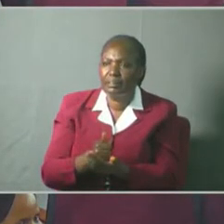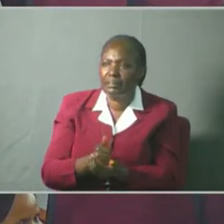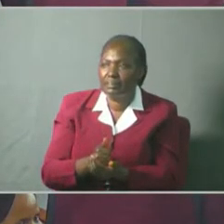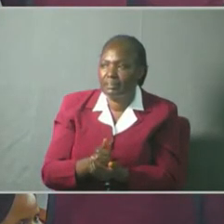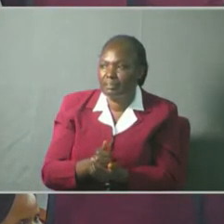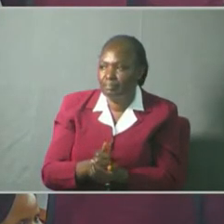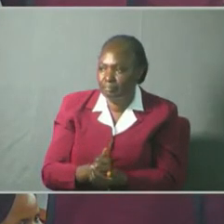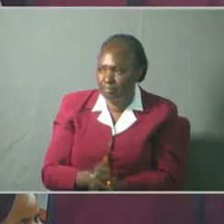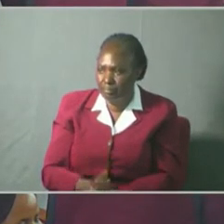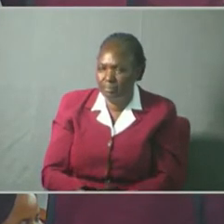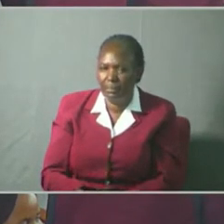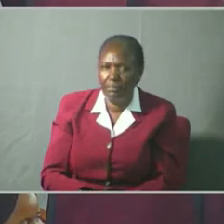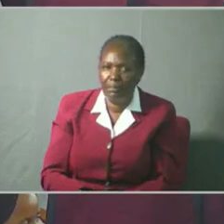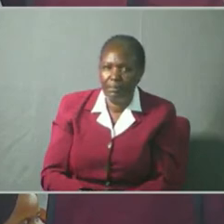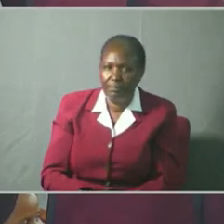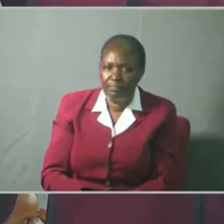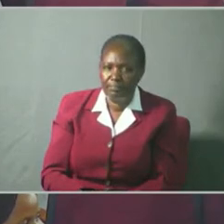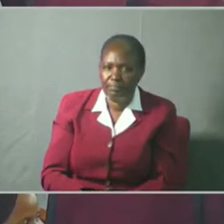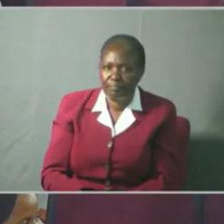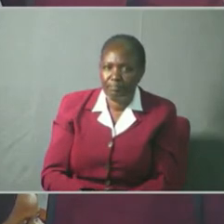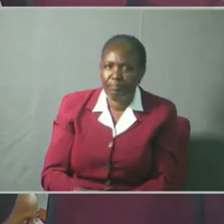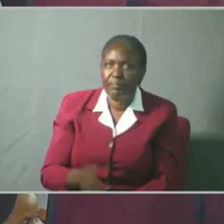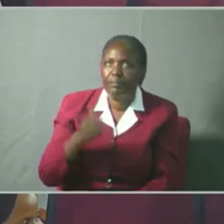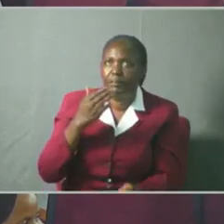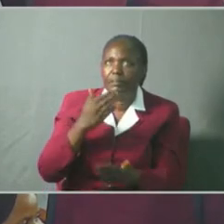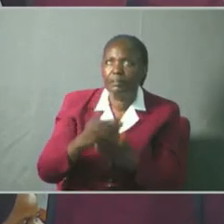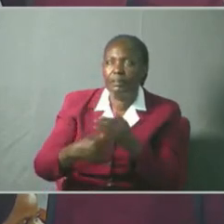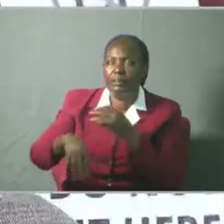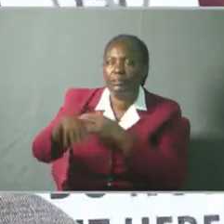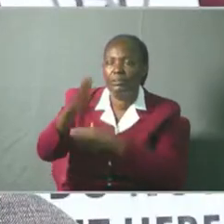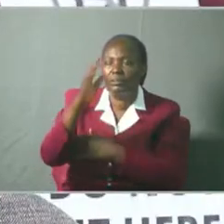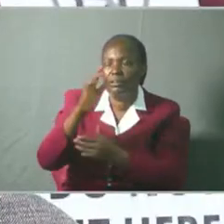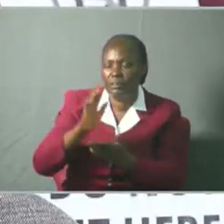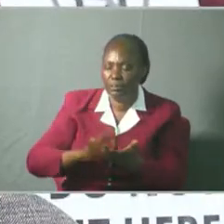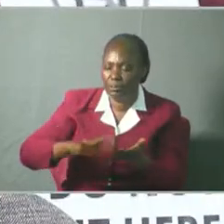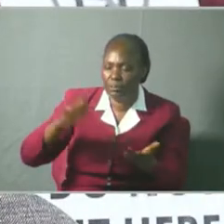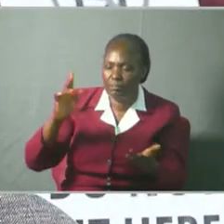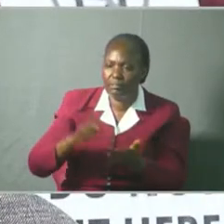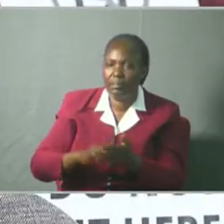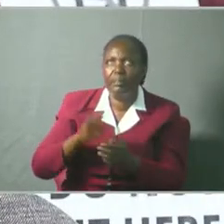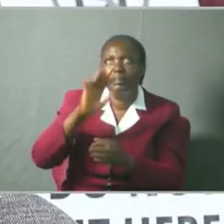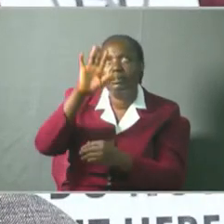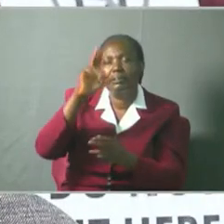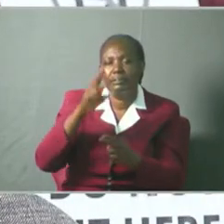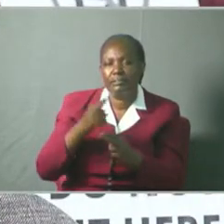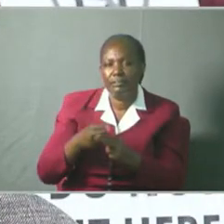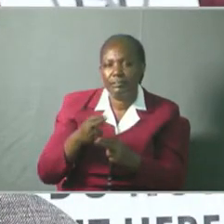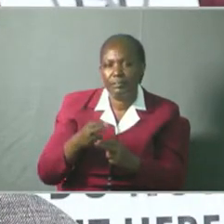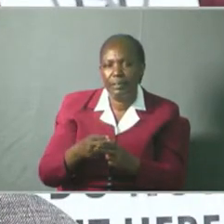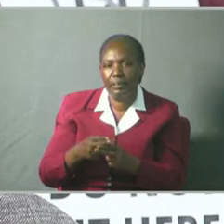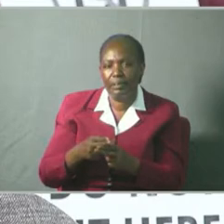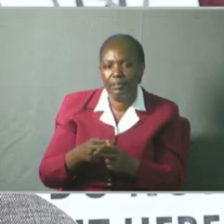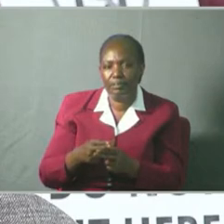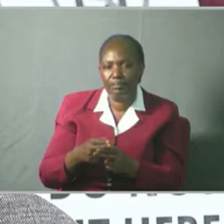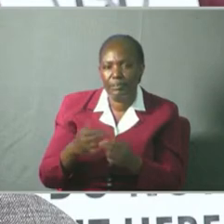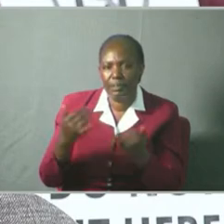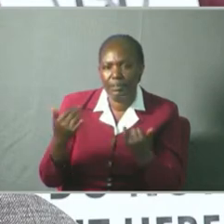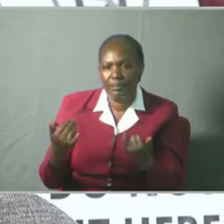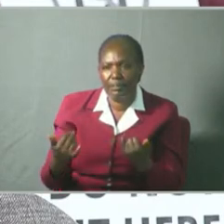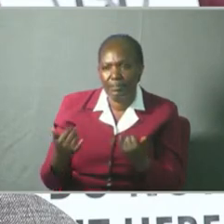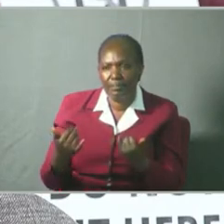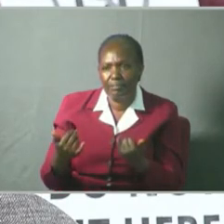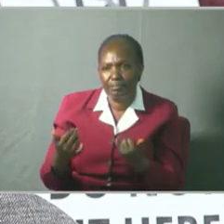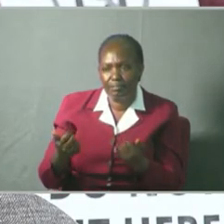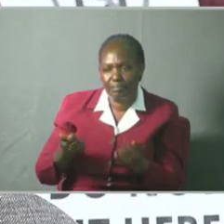you glorify his name. When you thank God, you glorify his name. I hope my daughter will give her